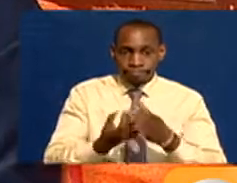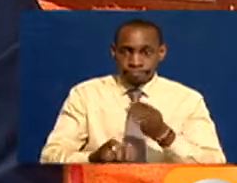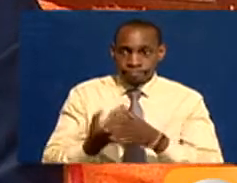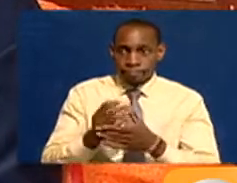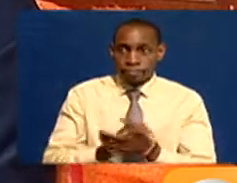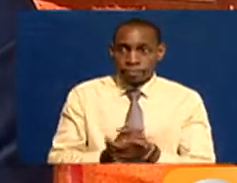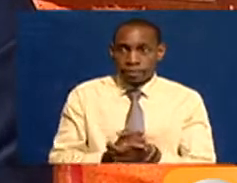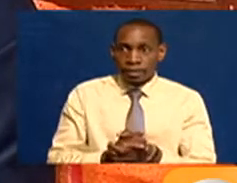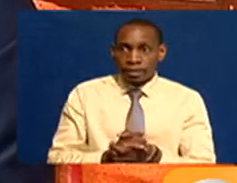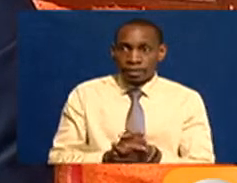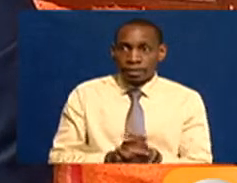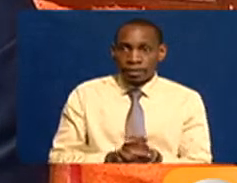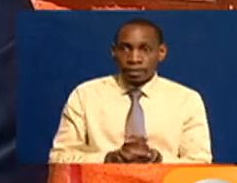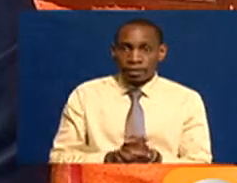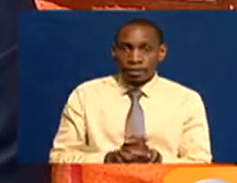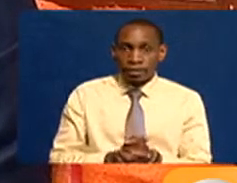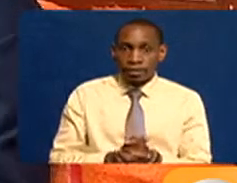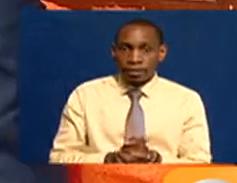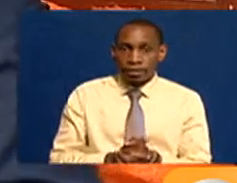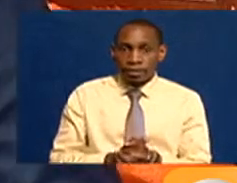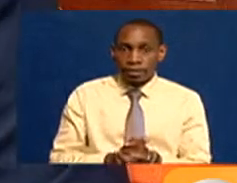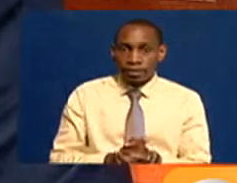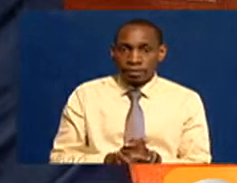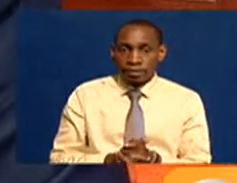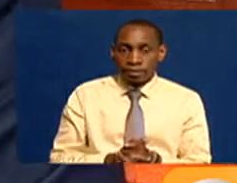what I can call legal minefields